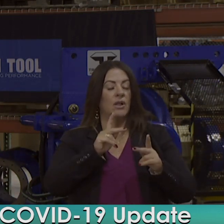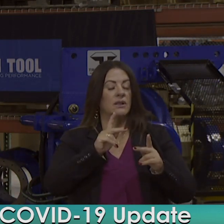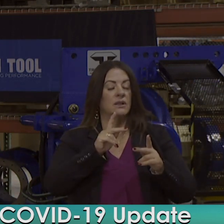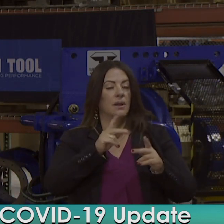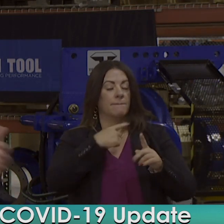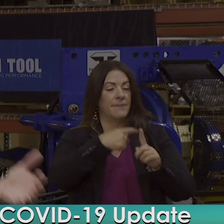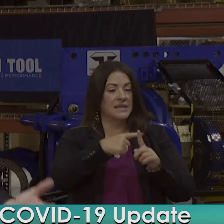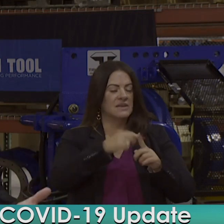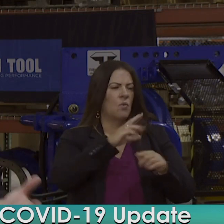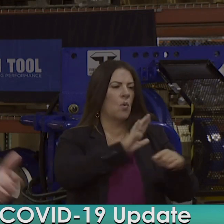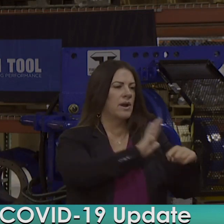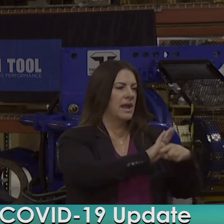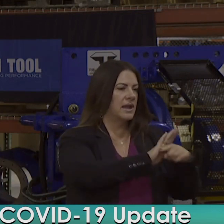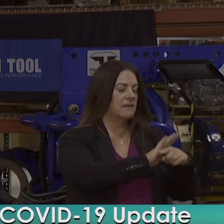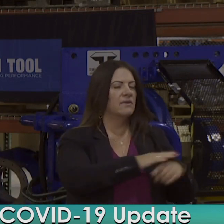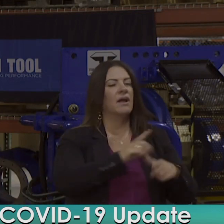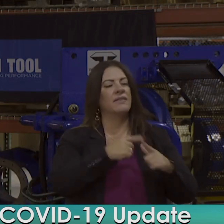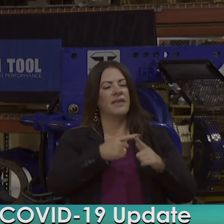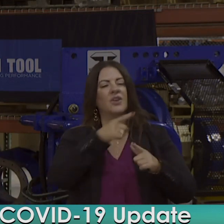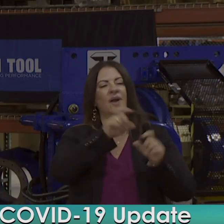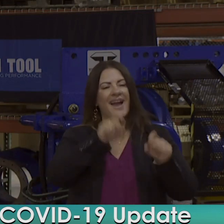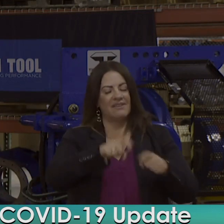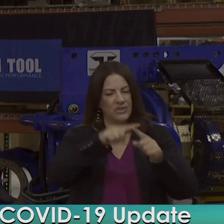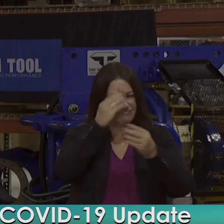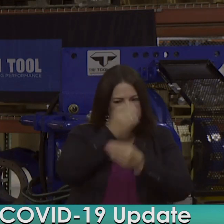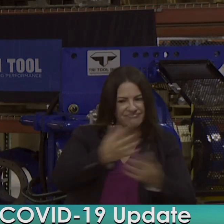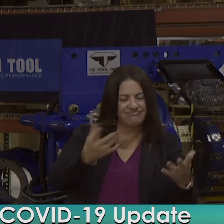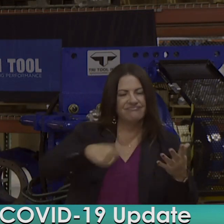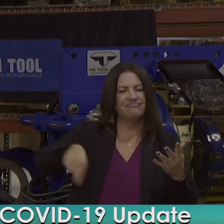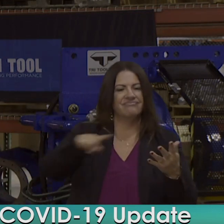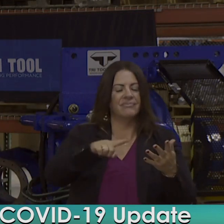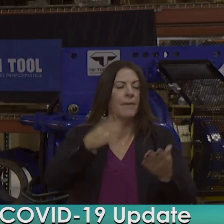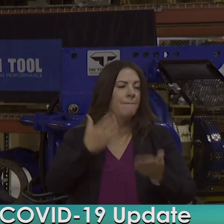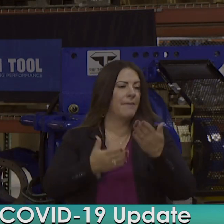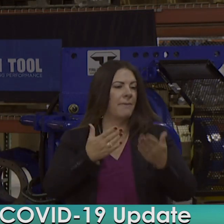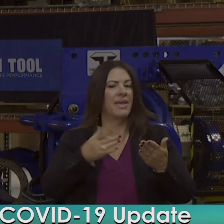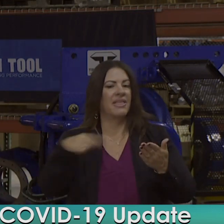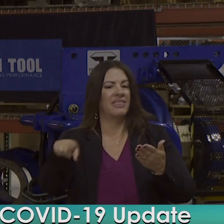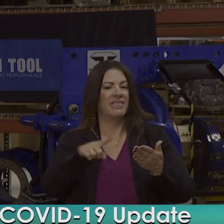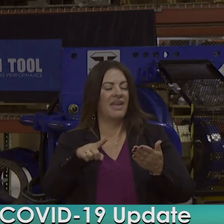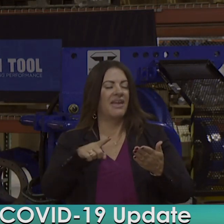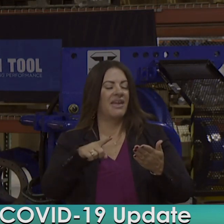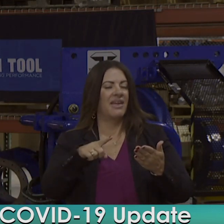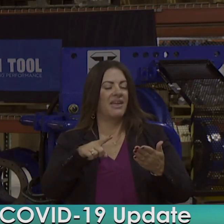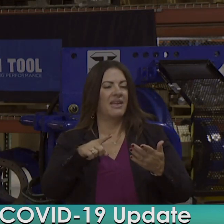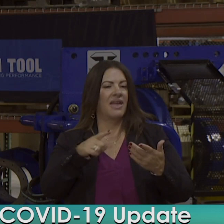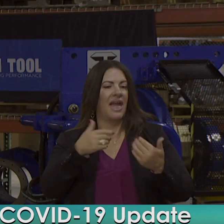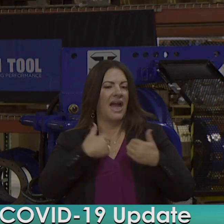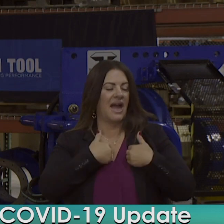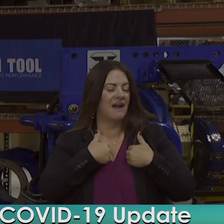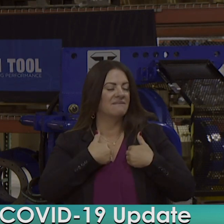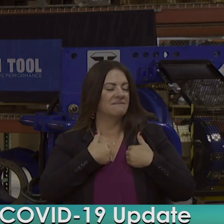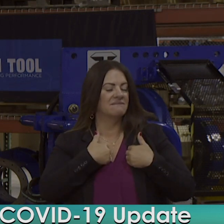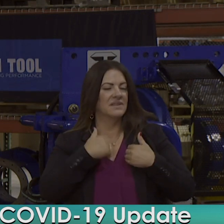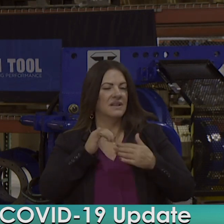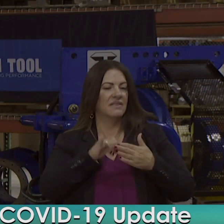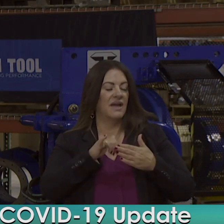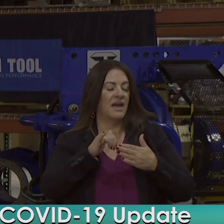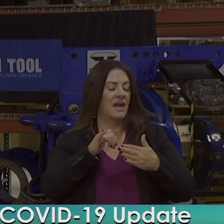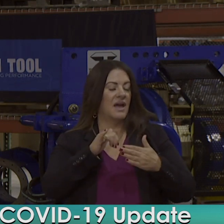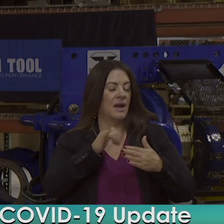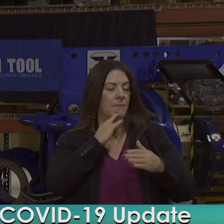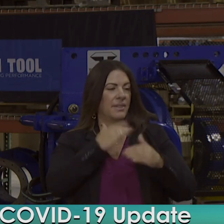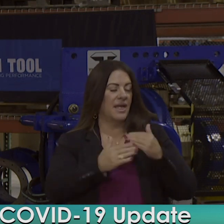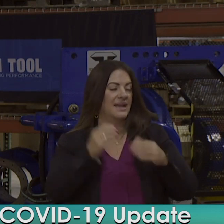back positive, obviously you have to alert everybody that they may have been that individual that emitted that blood. to